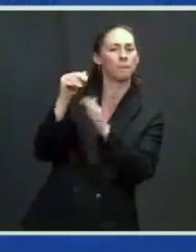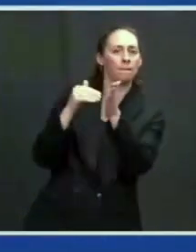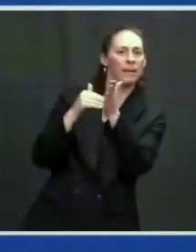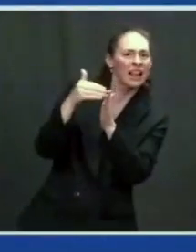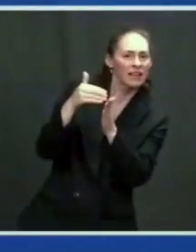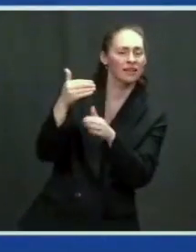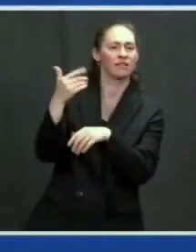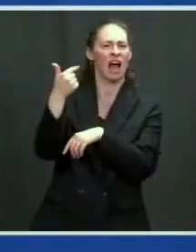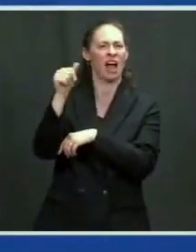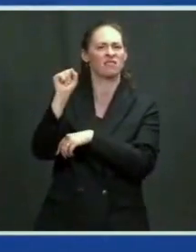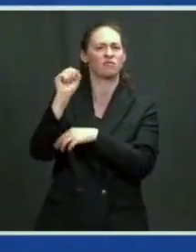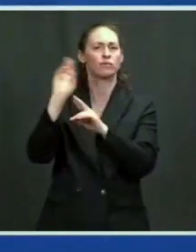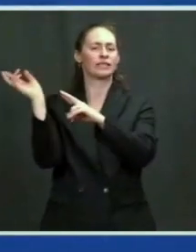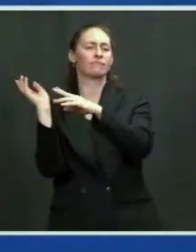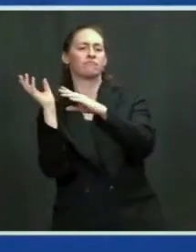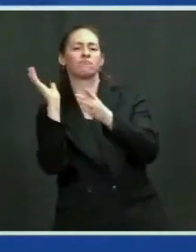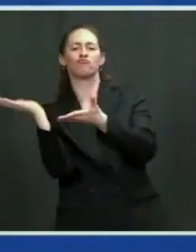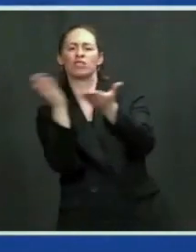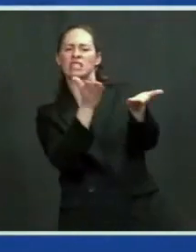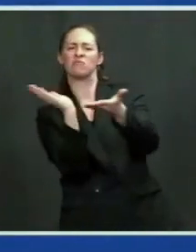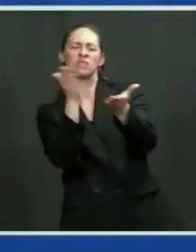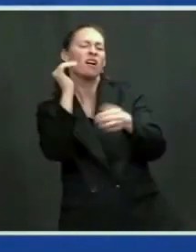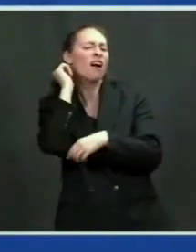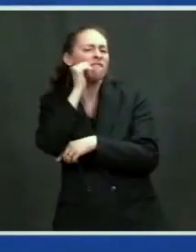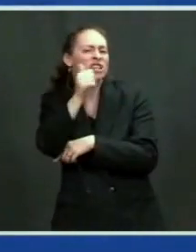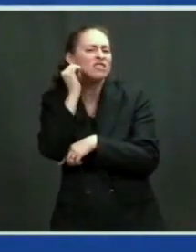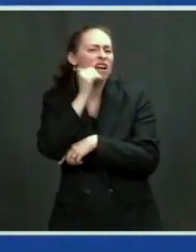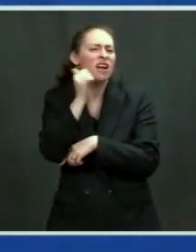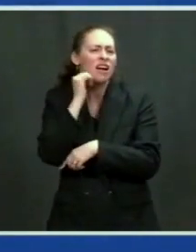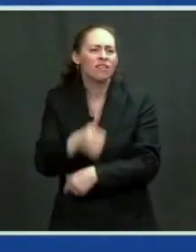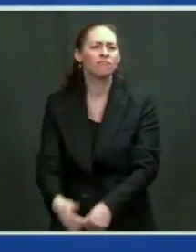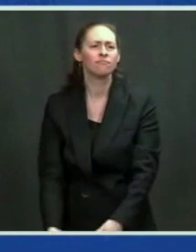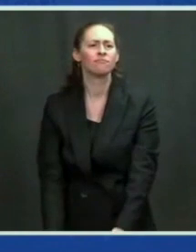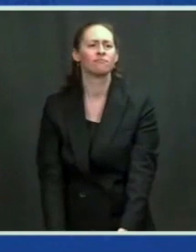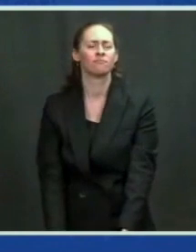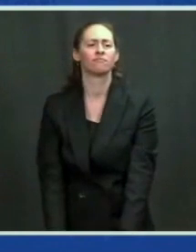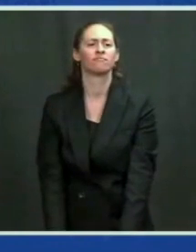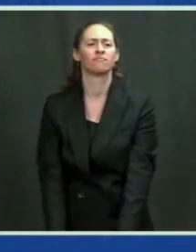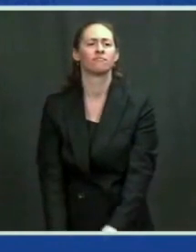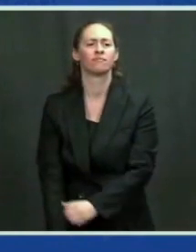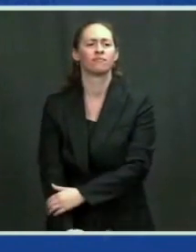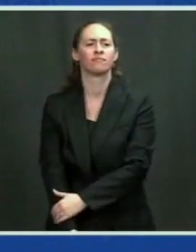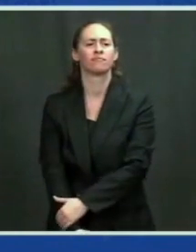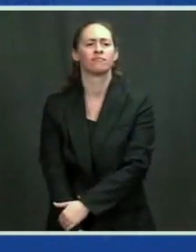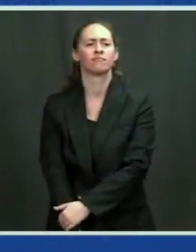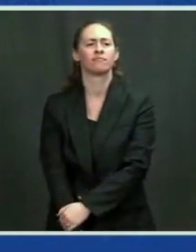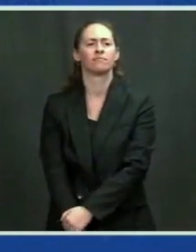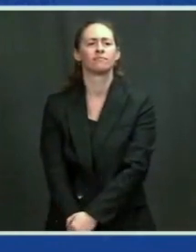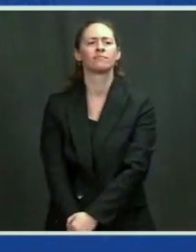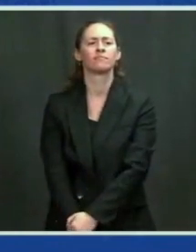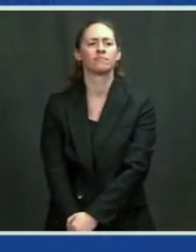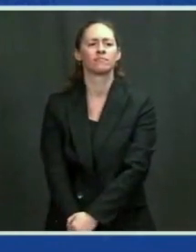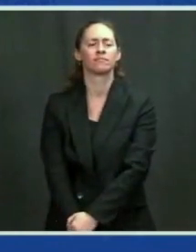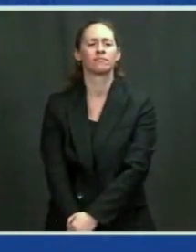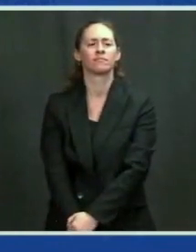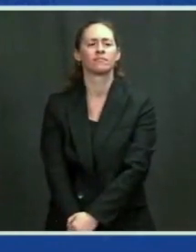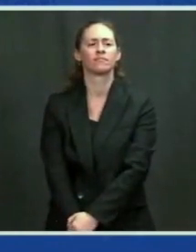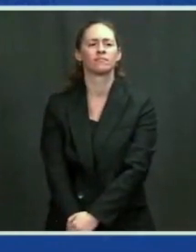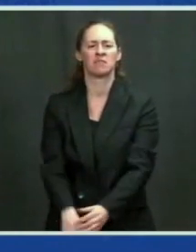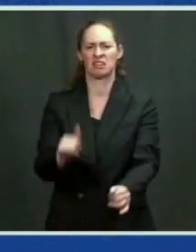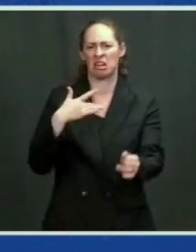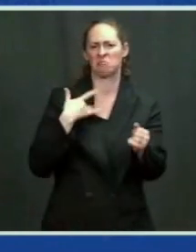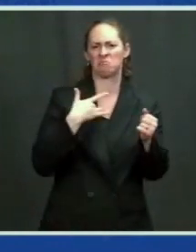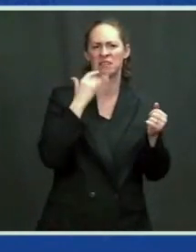we estimate, sent enough gas to stations to fill the tanks of over 5 million vehicles in the last few